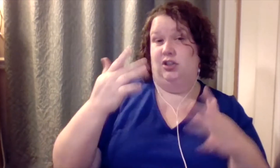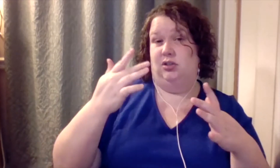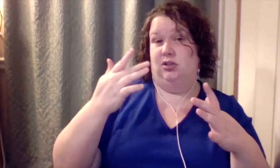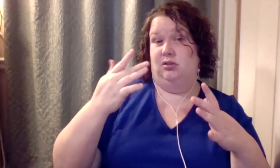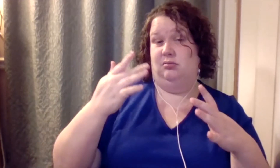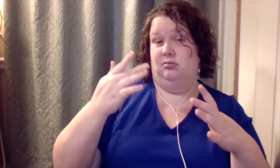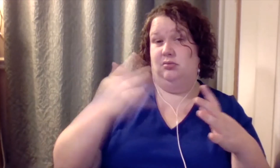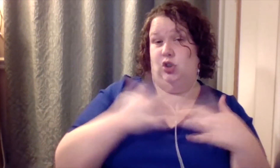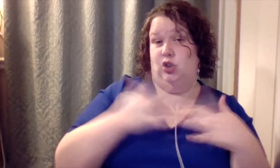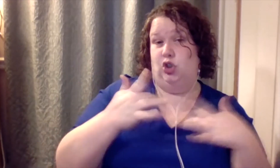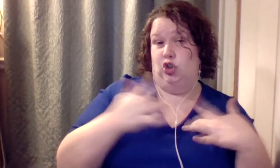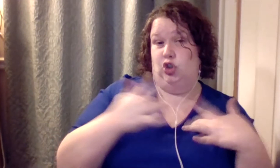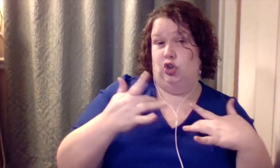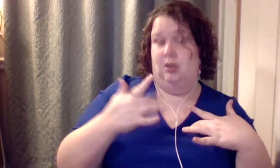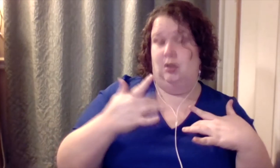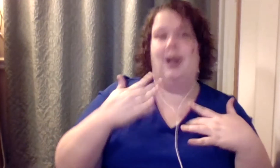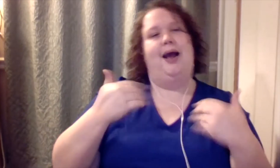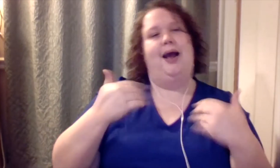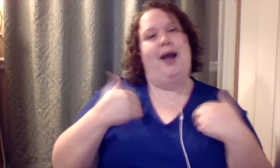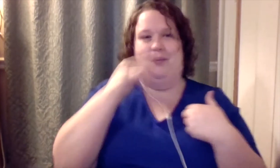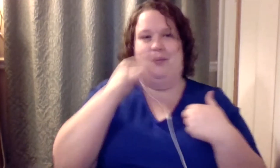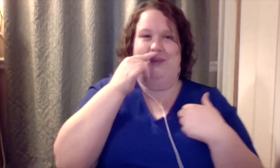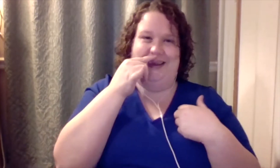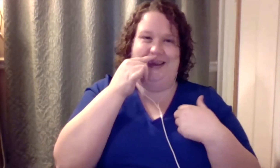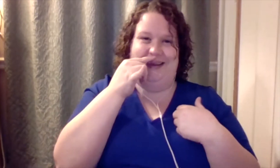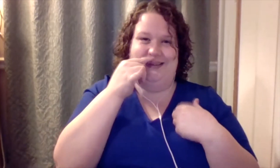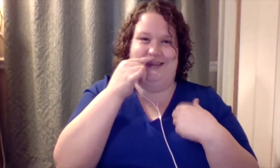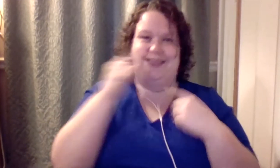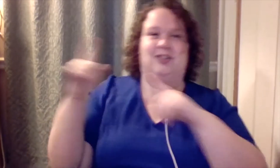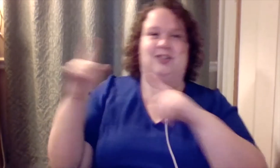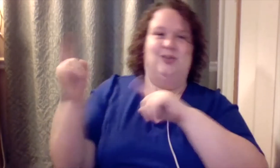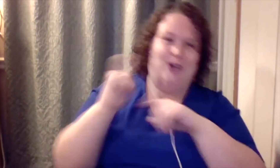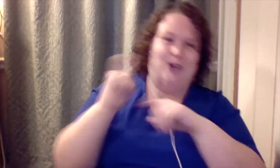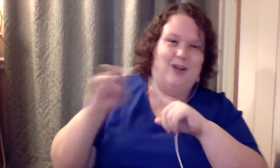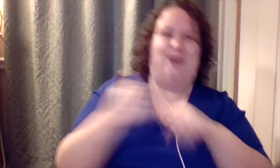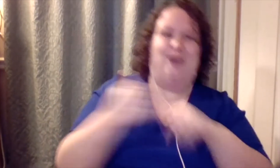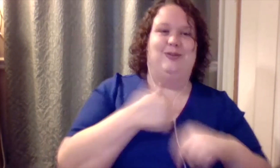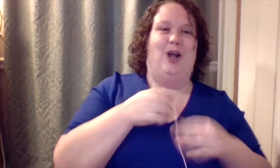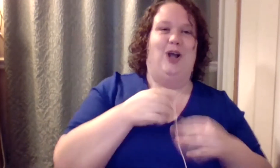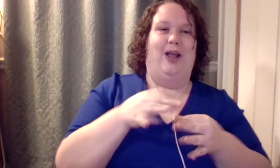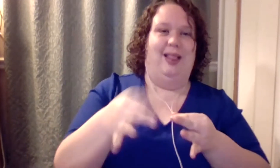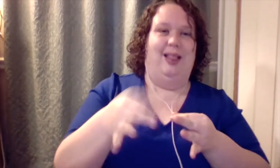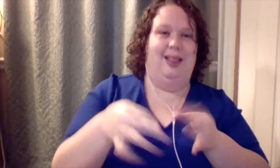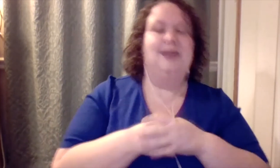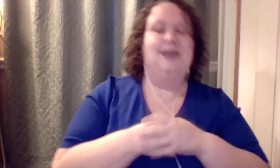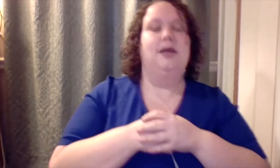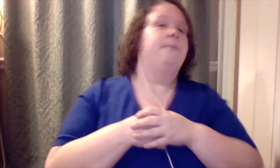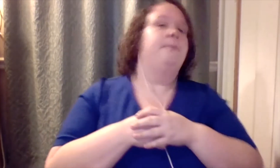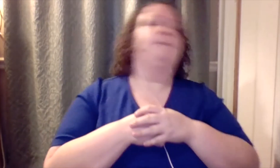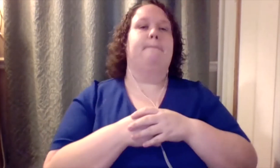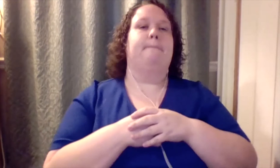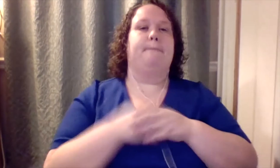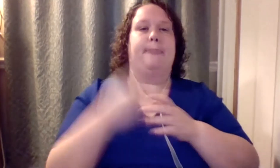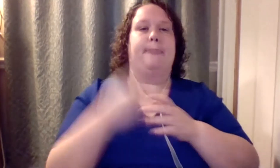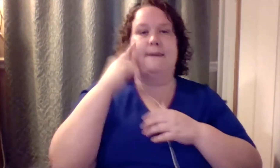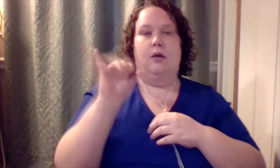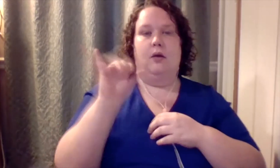Hope, because I've got my kids alone here and running around. But yeah, I think also with